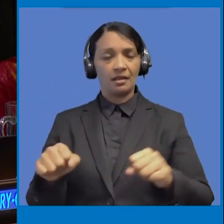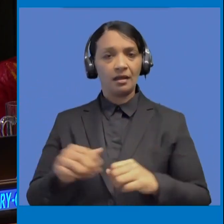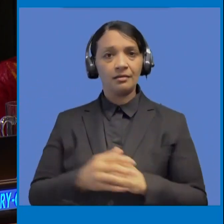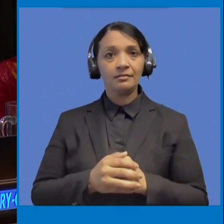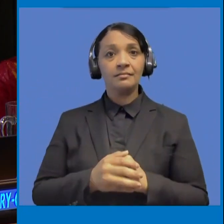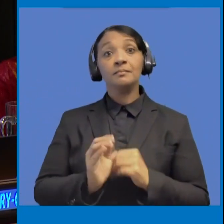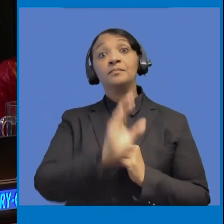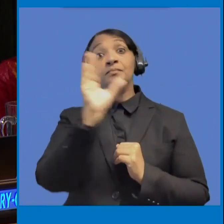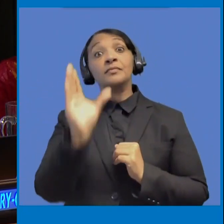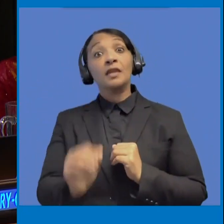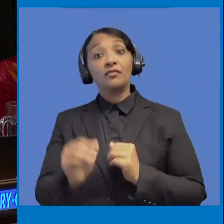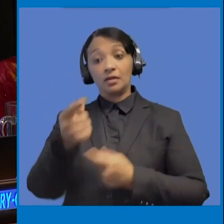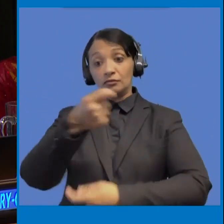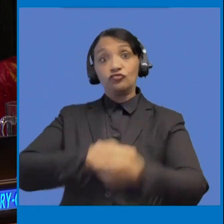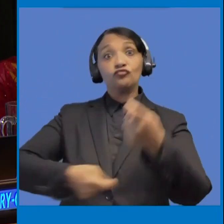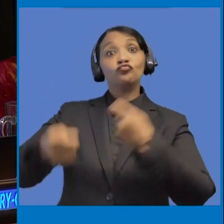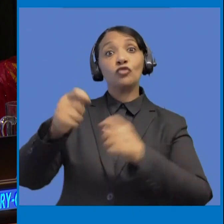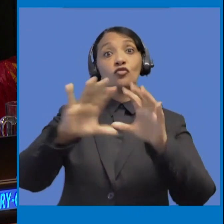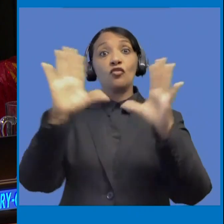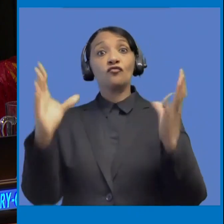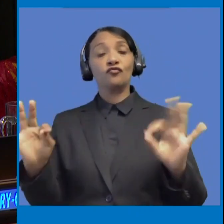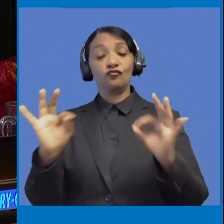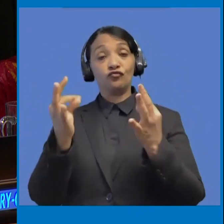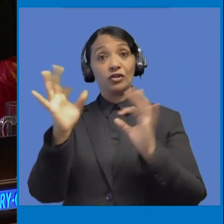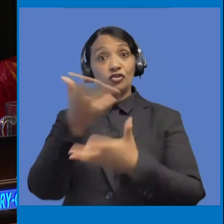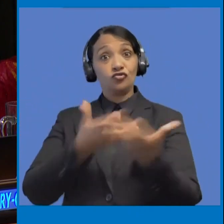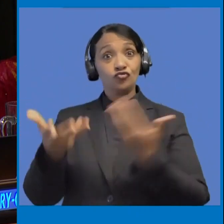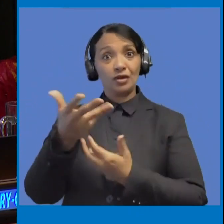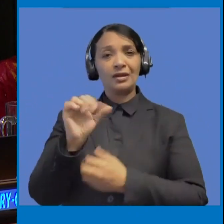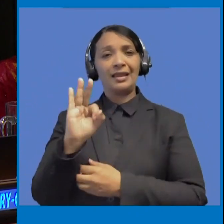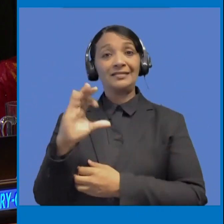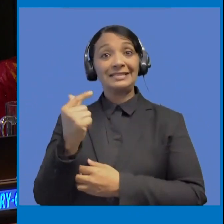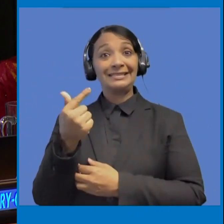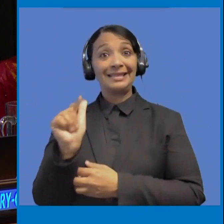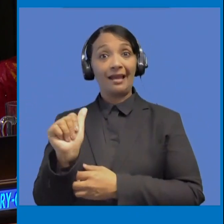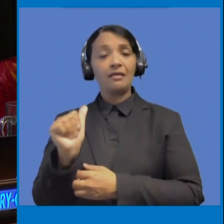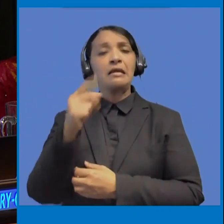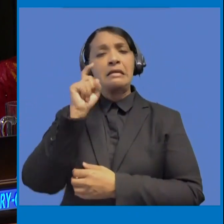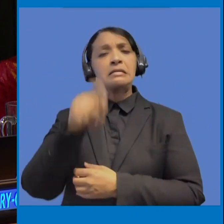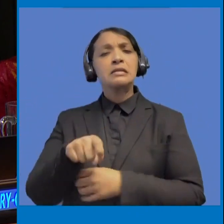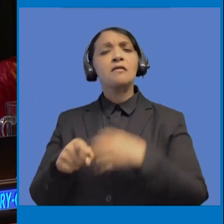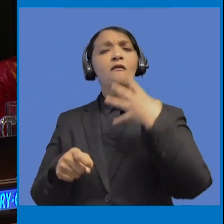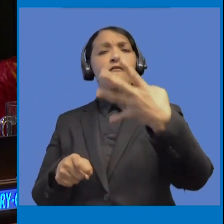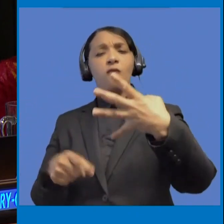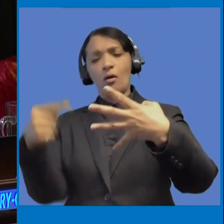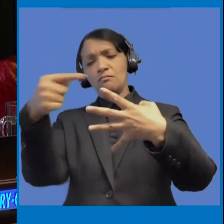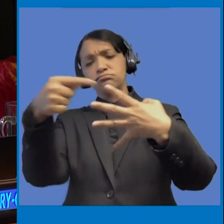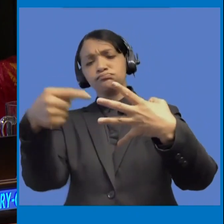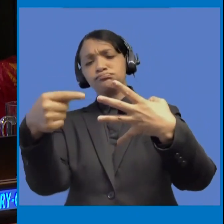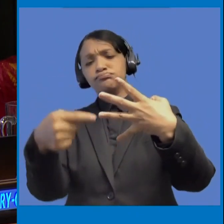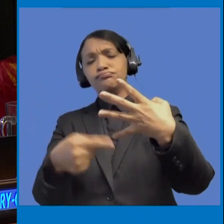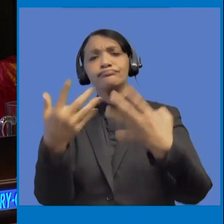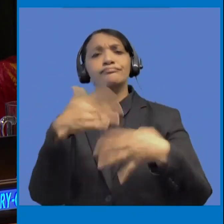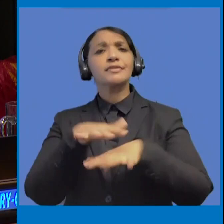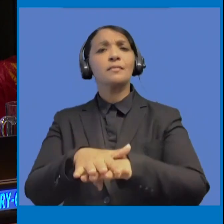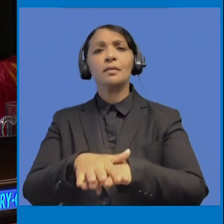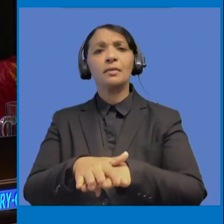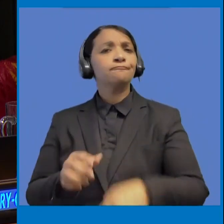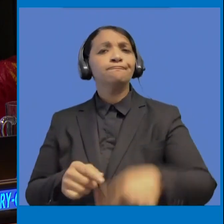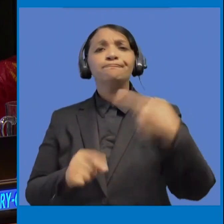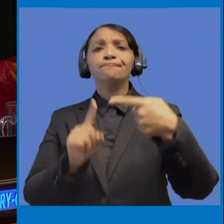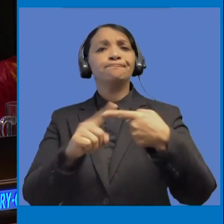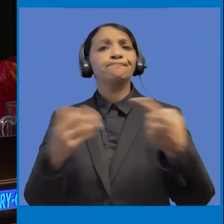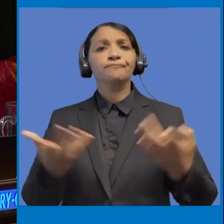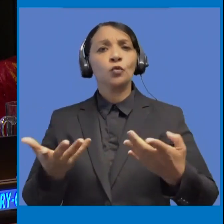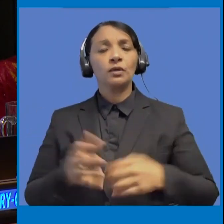Free Trade Area requires collective action across four critical areas. First and foremost, boosting